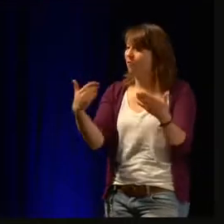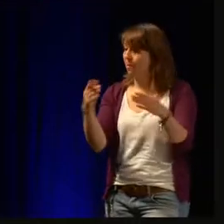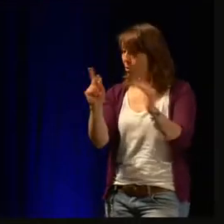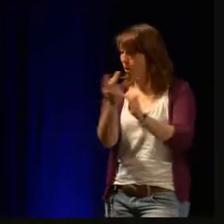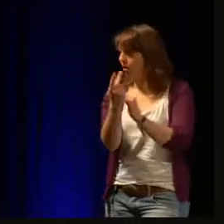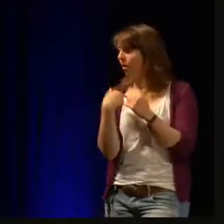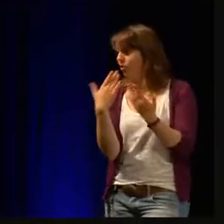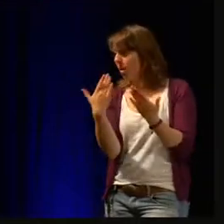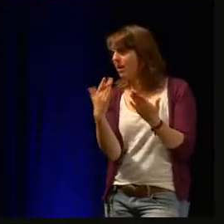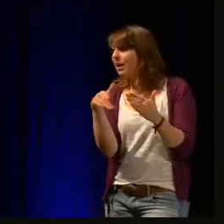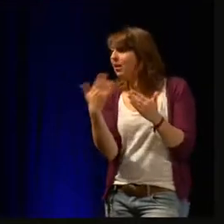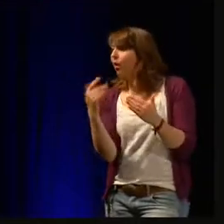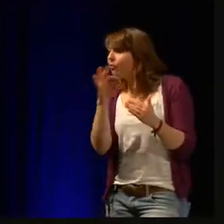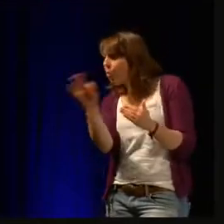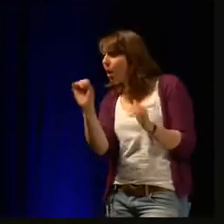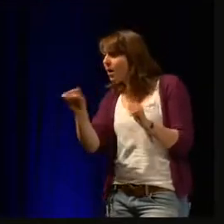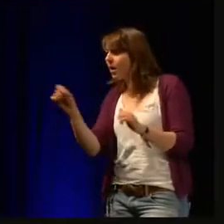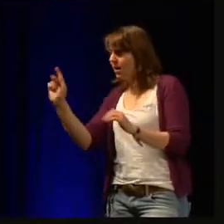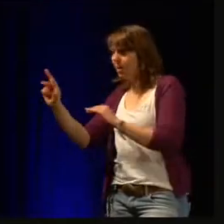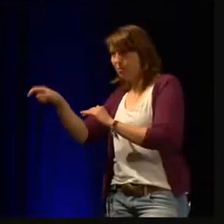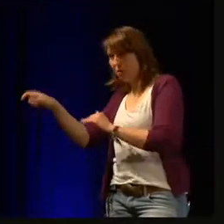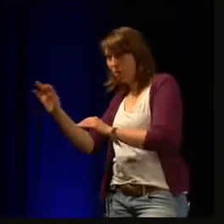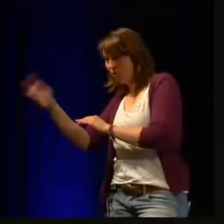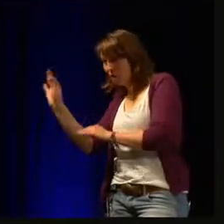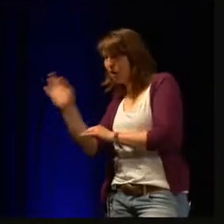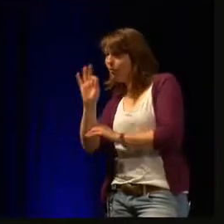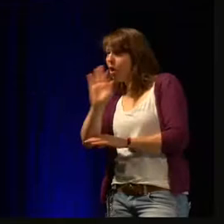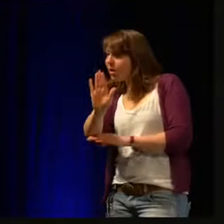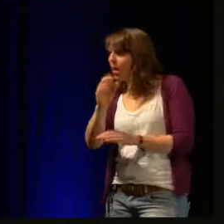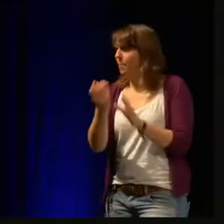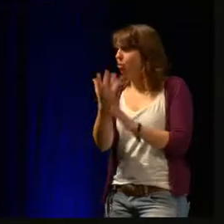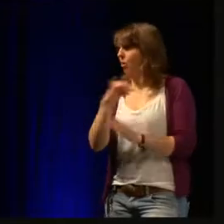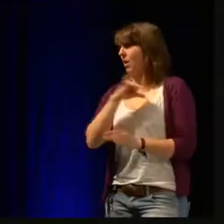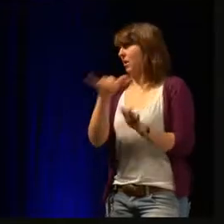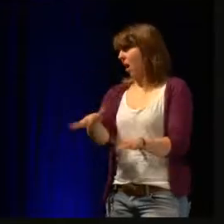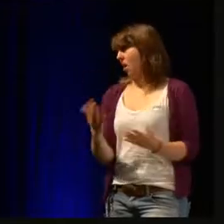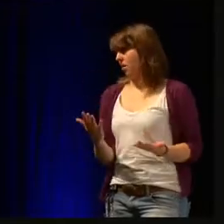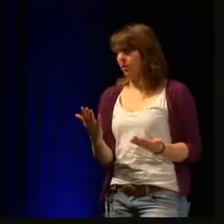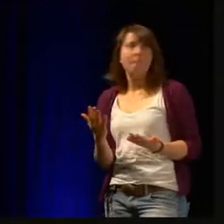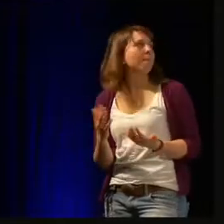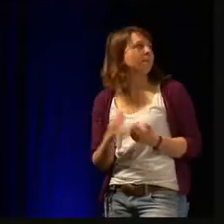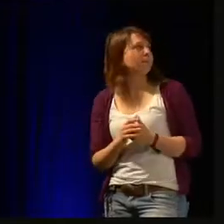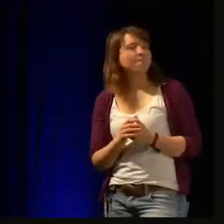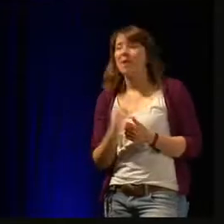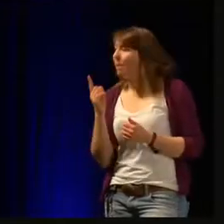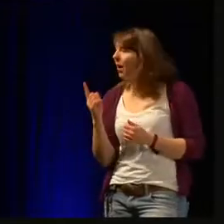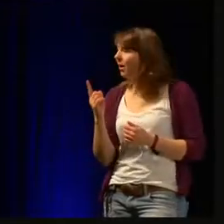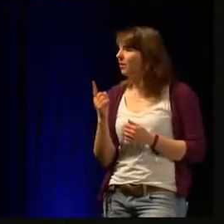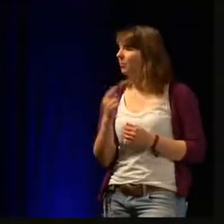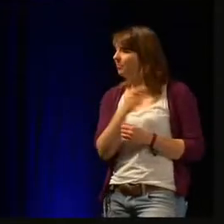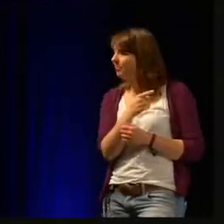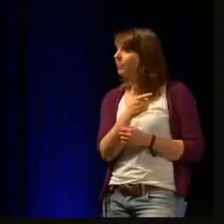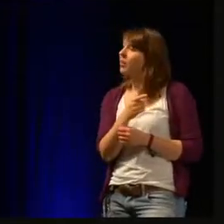personality features associated with them is kind of comparable to approaches that also companies like Google are